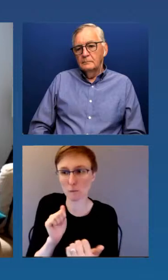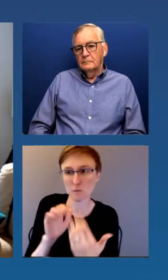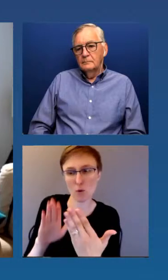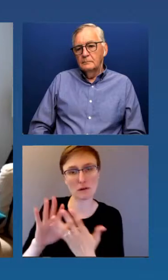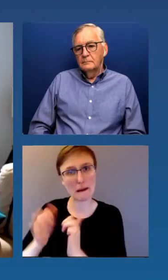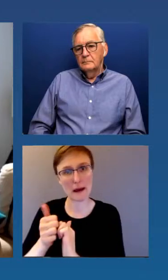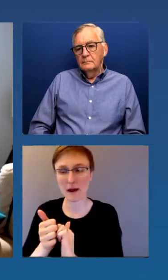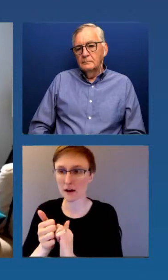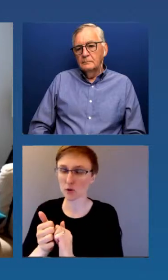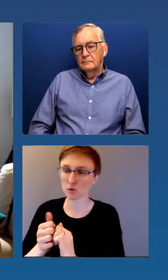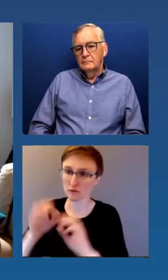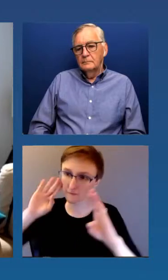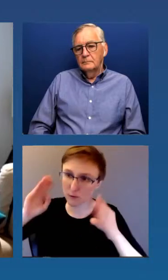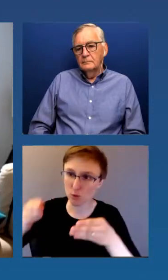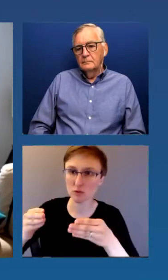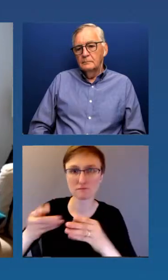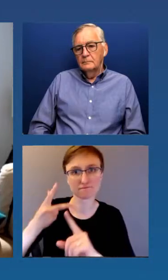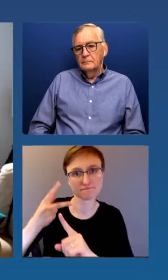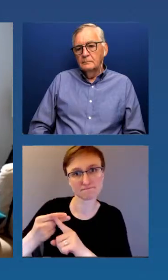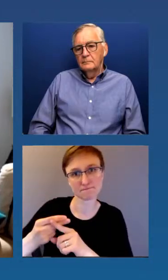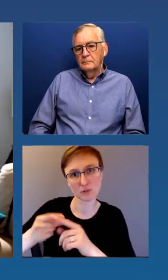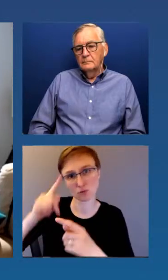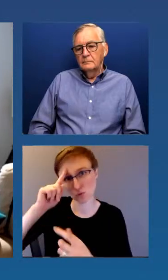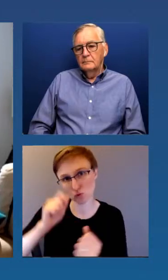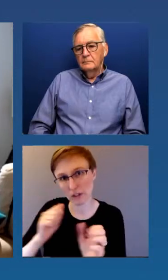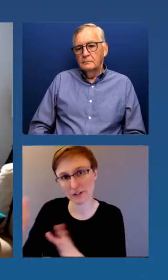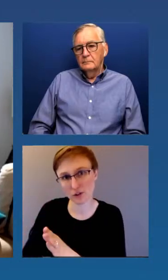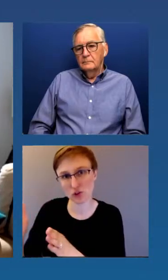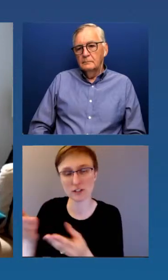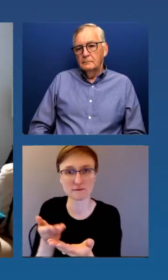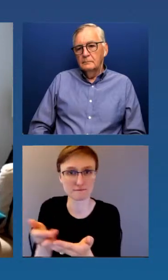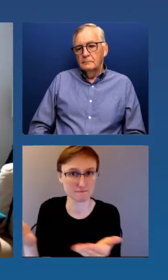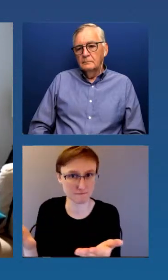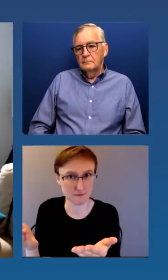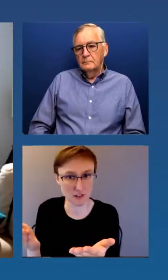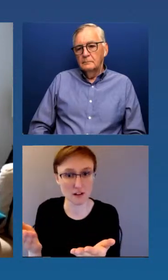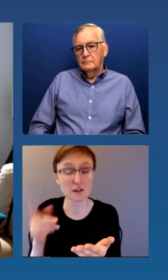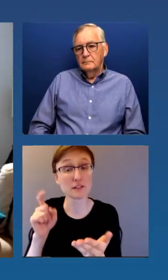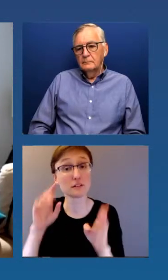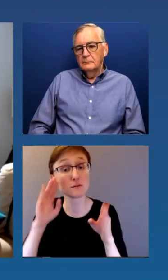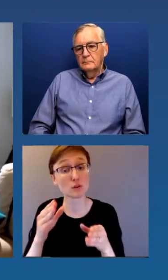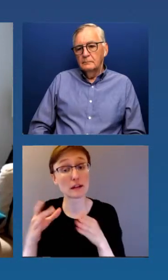need experts in equity in leadership roles